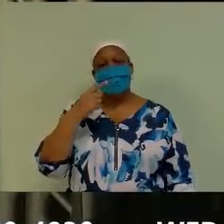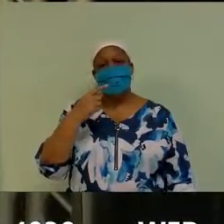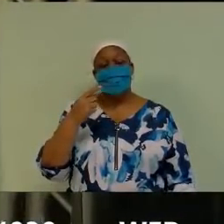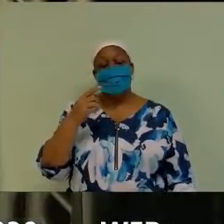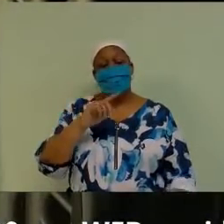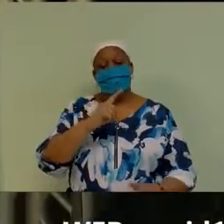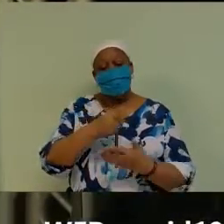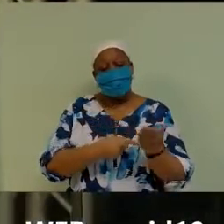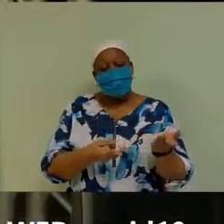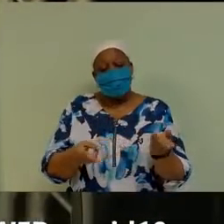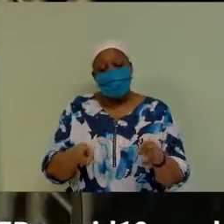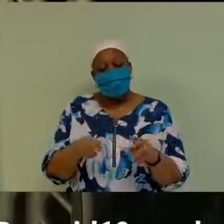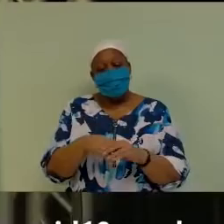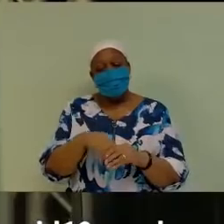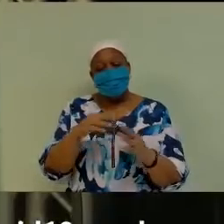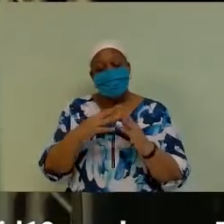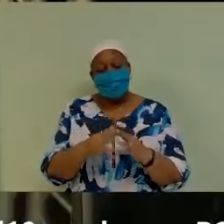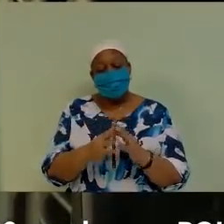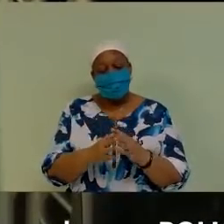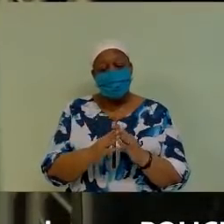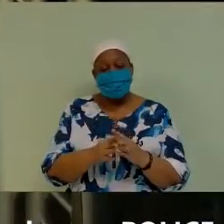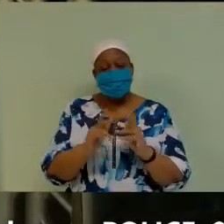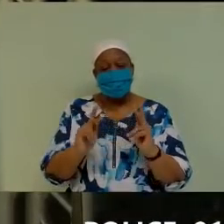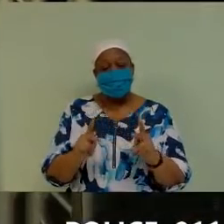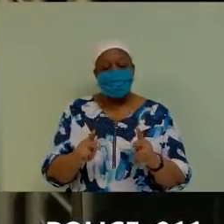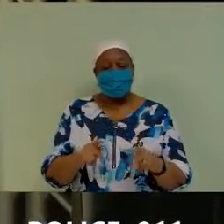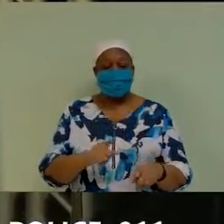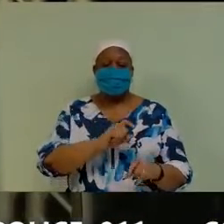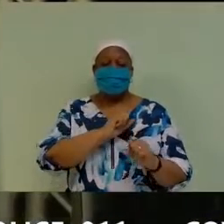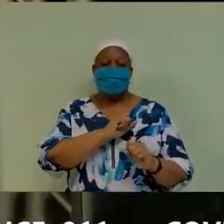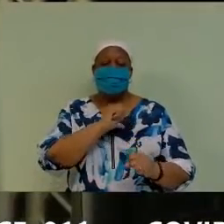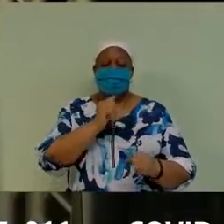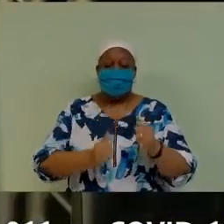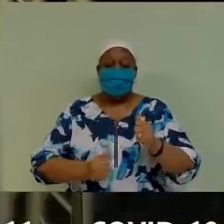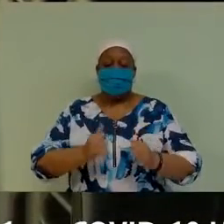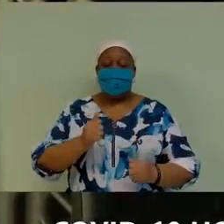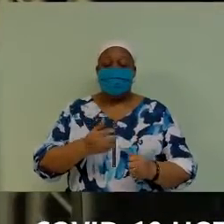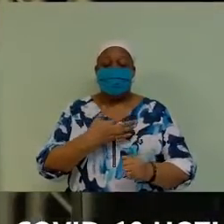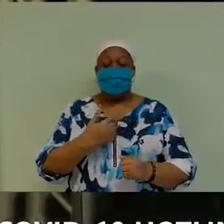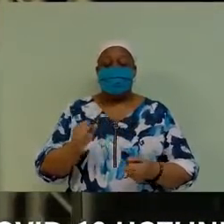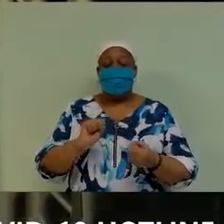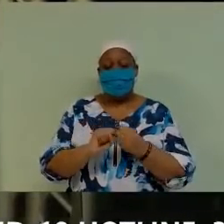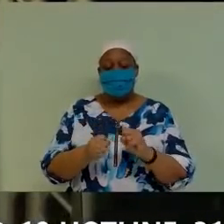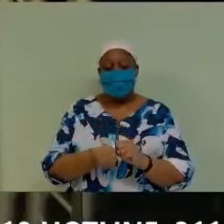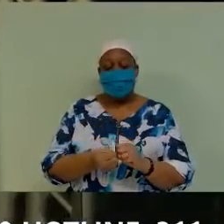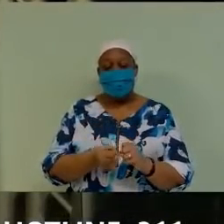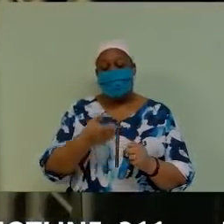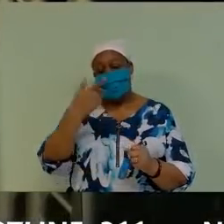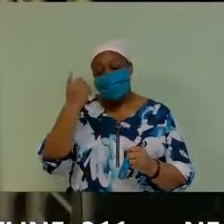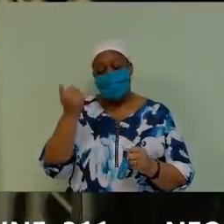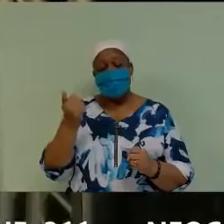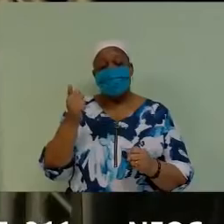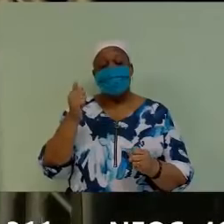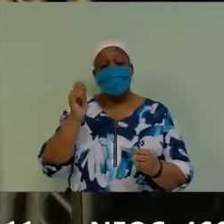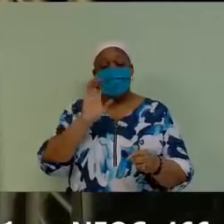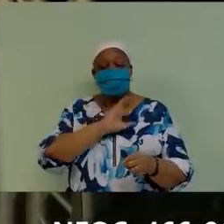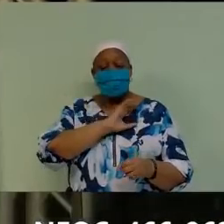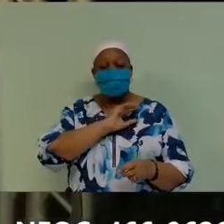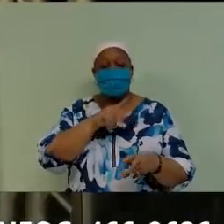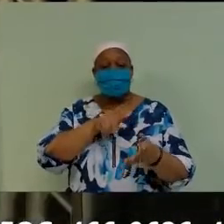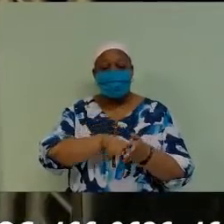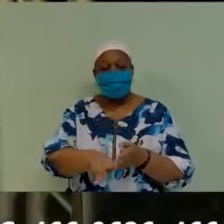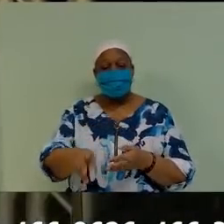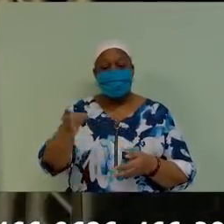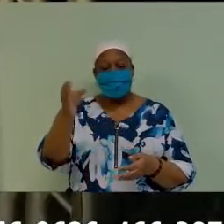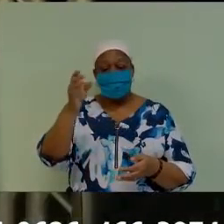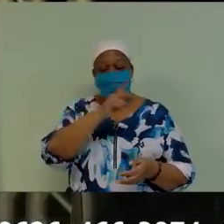North America, the protests, and I think there's going to be a spike in the number of cases as a result of